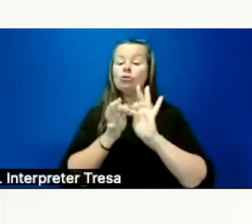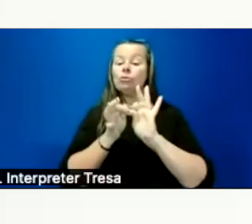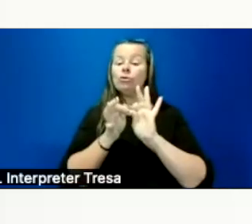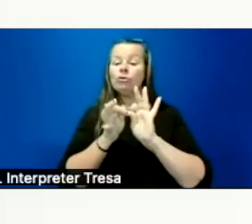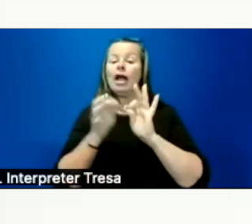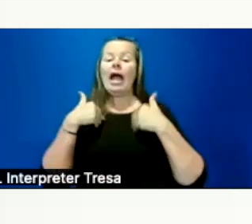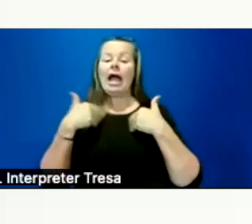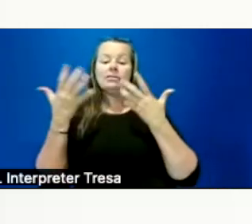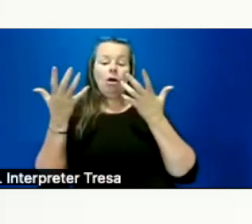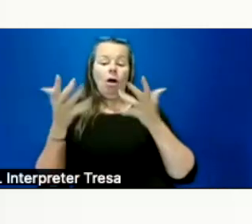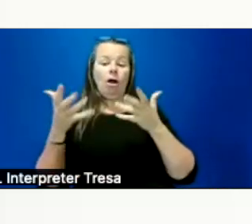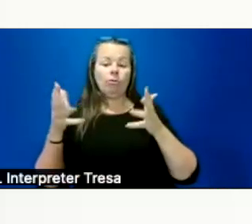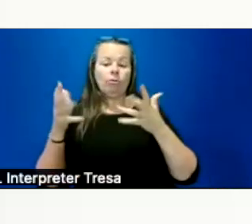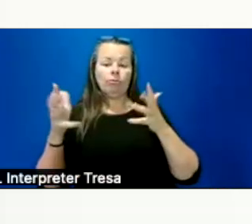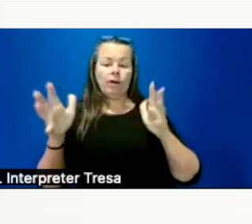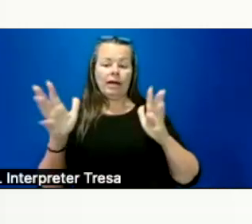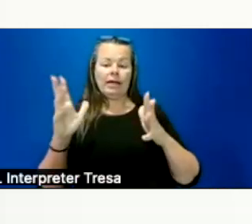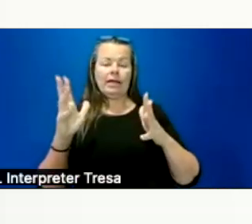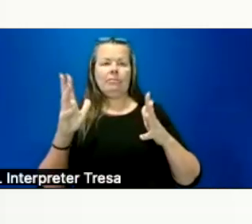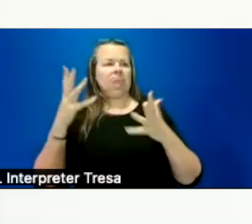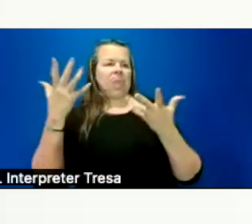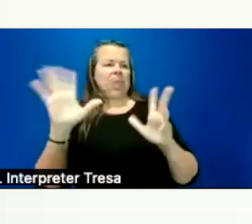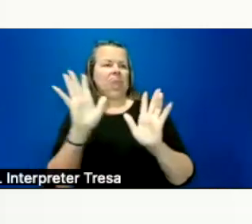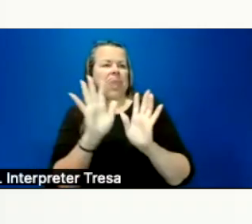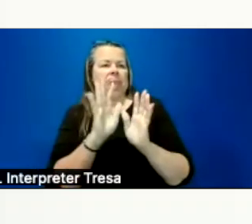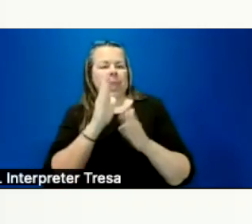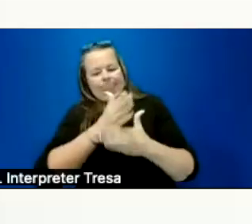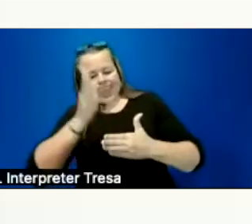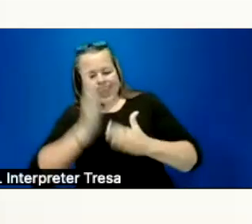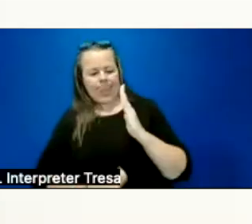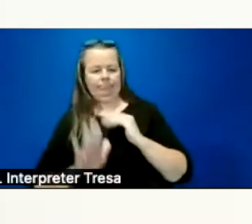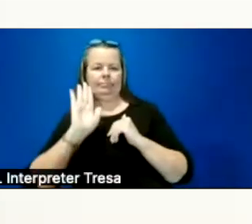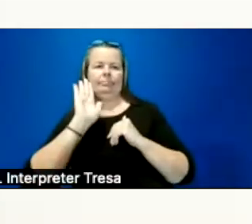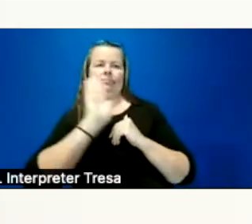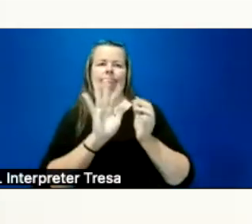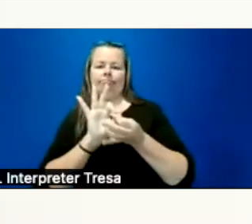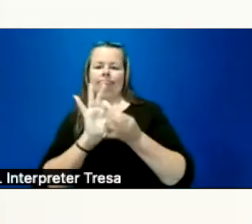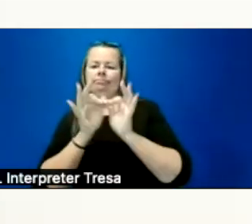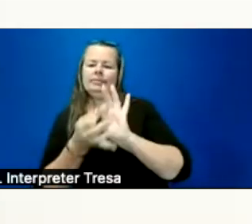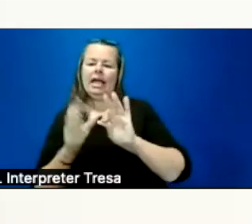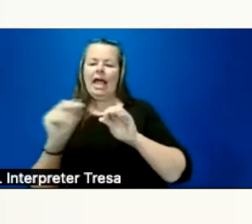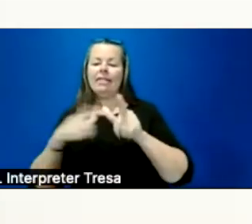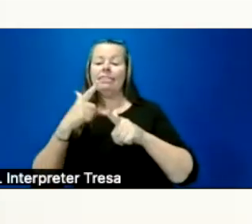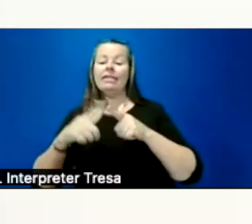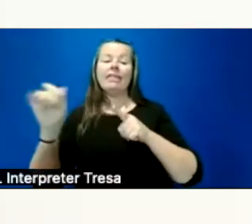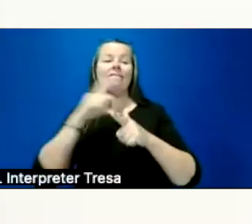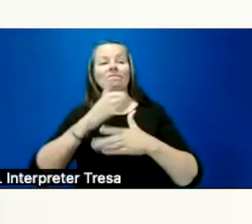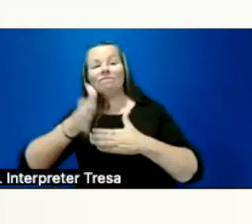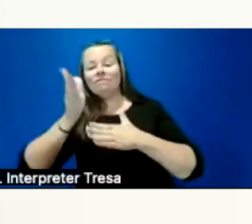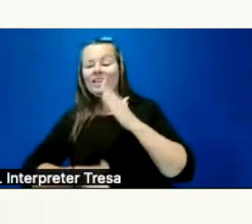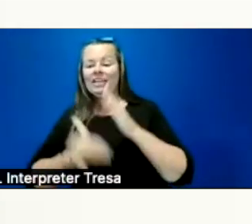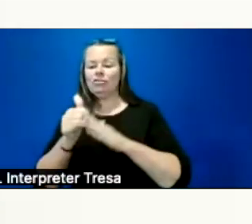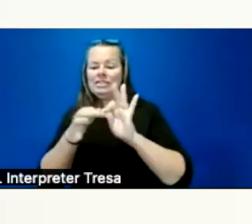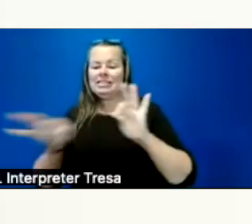already kind of used the signs that they need in order to finish the sentence at the same time, more or less. You will hardly